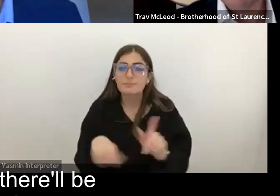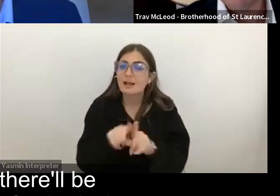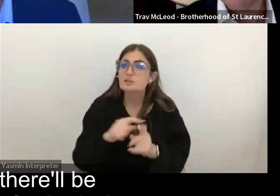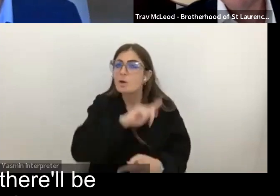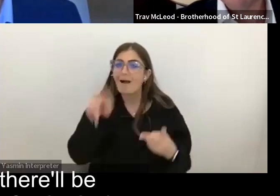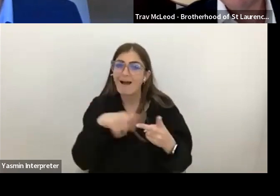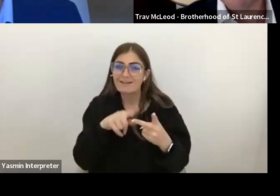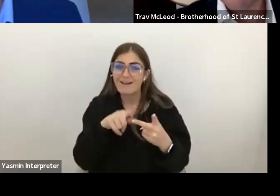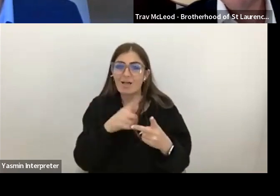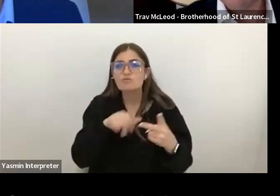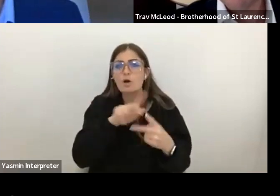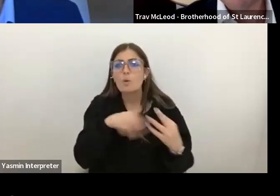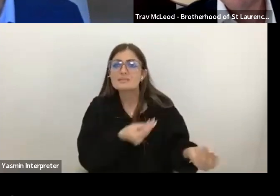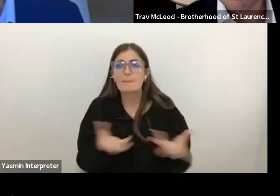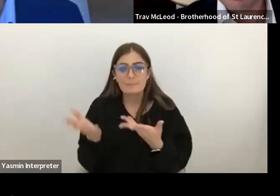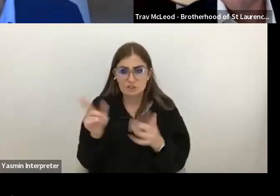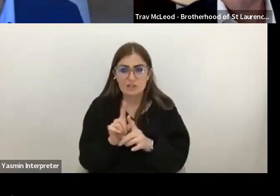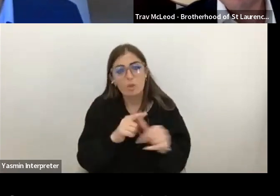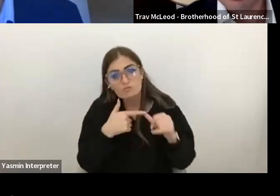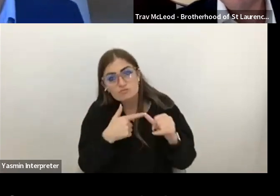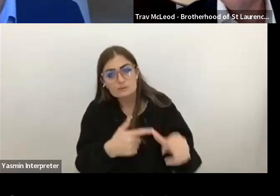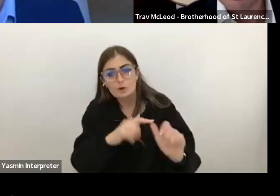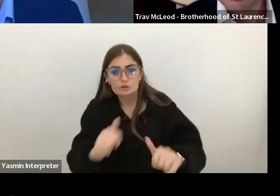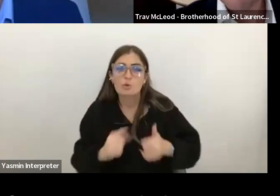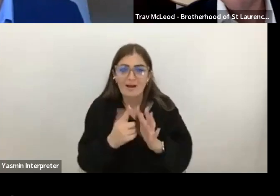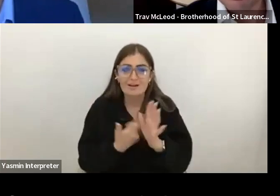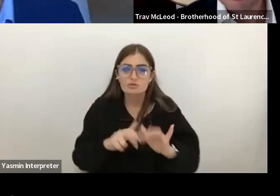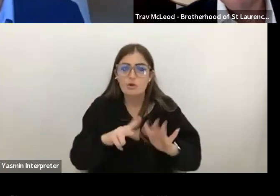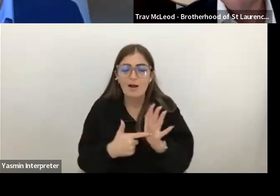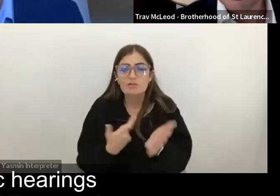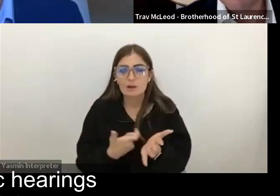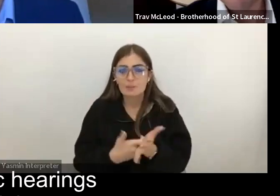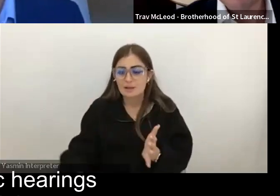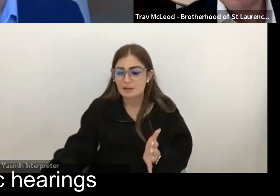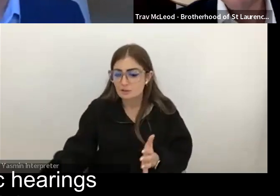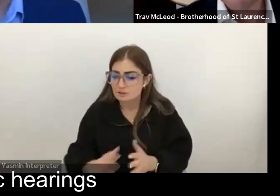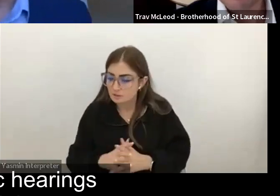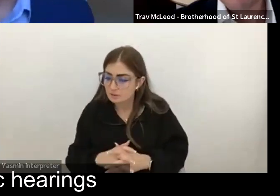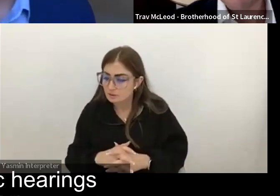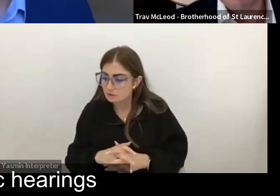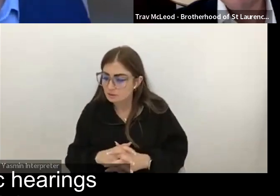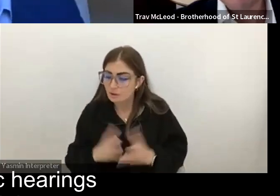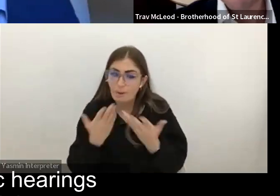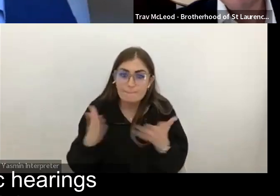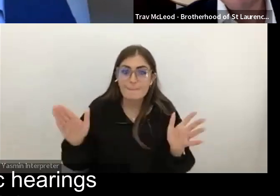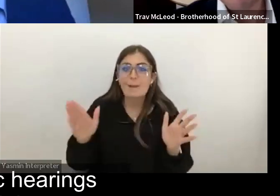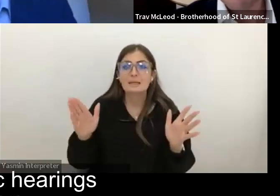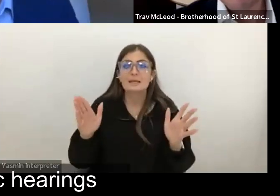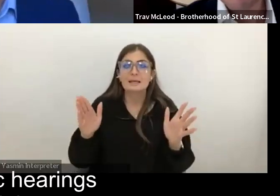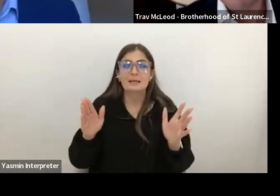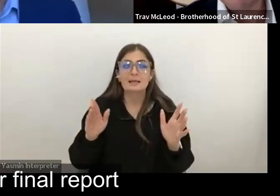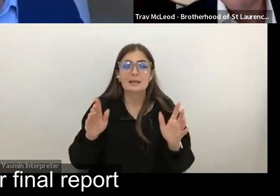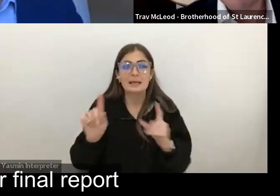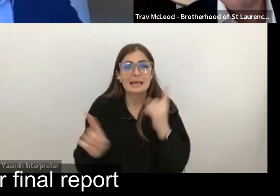of submissions in response to our draft recommendations and public hearings again around the